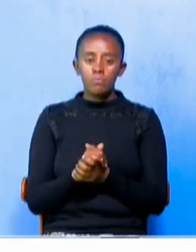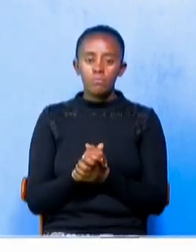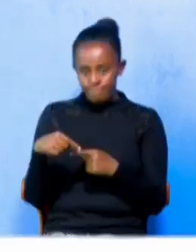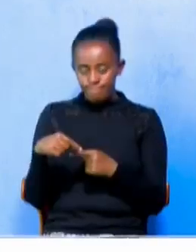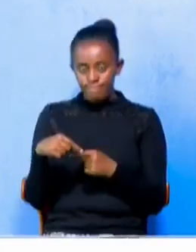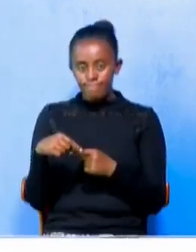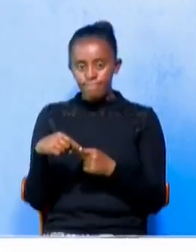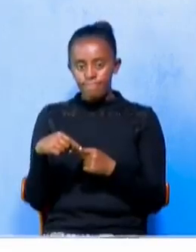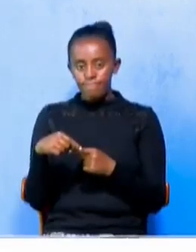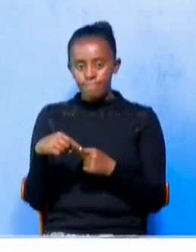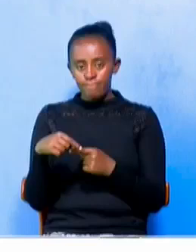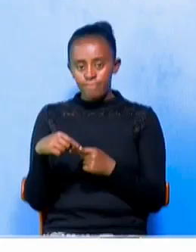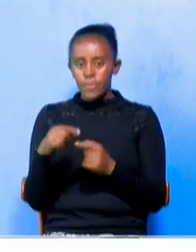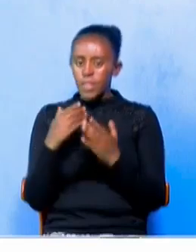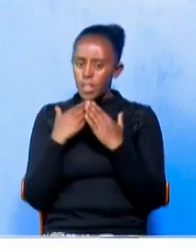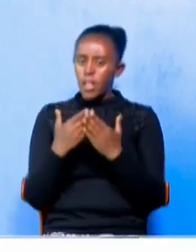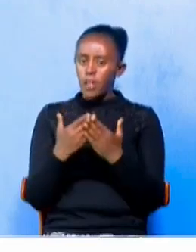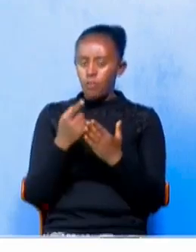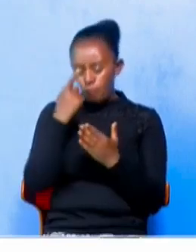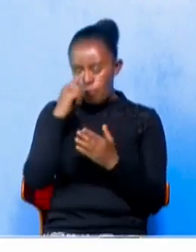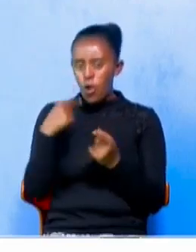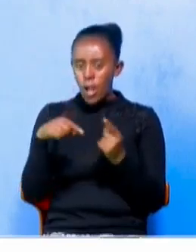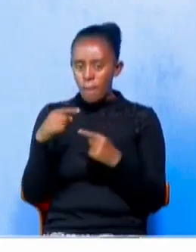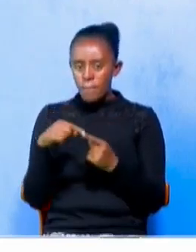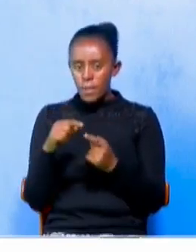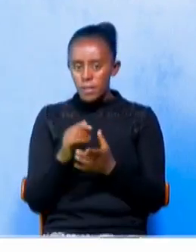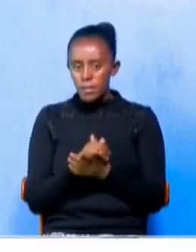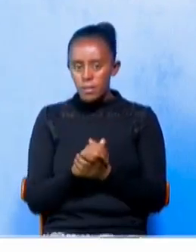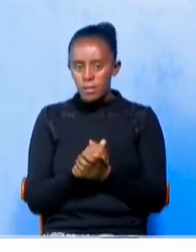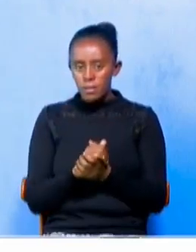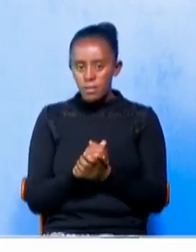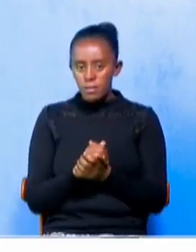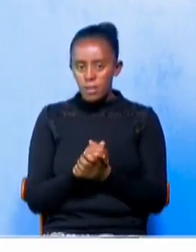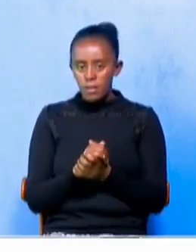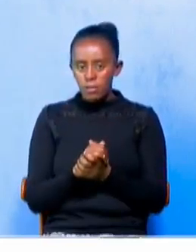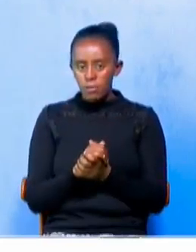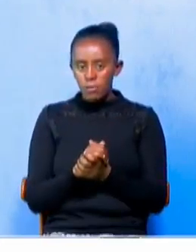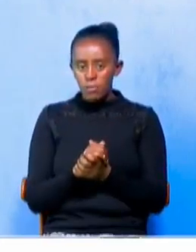Thank you, coming for the interview. And then,